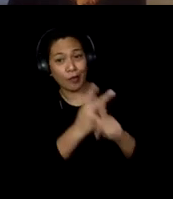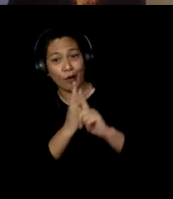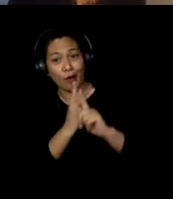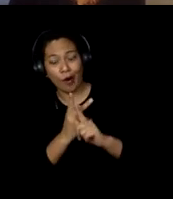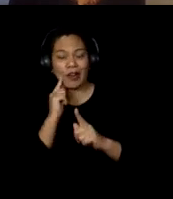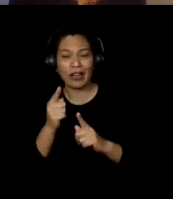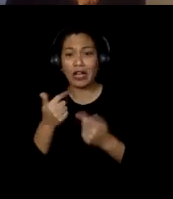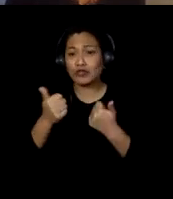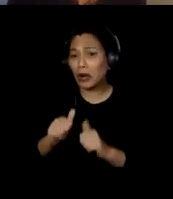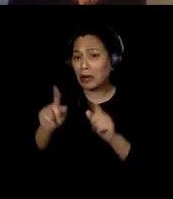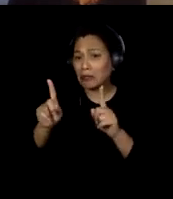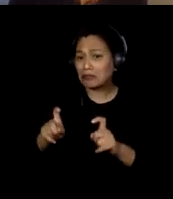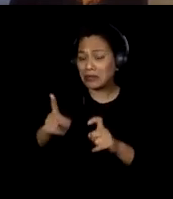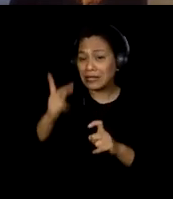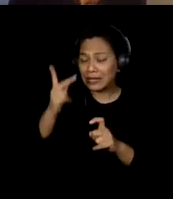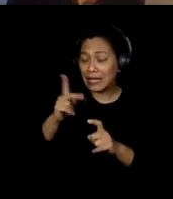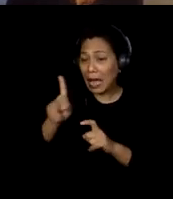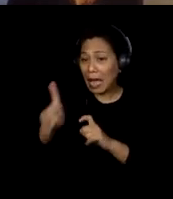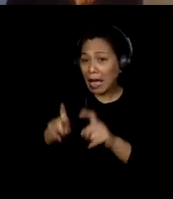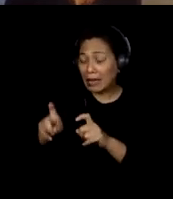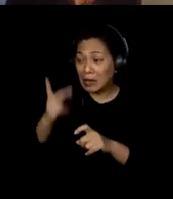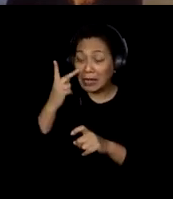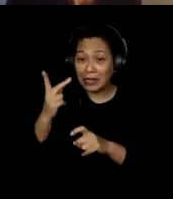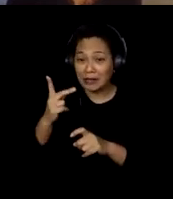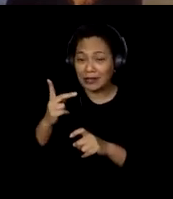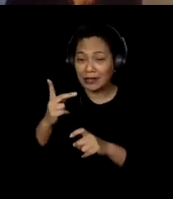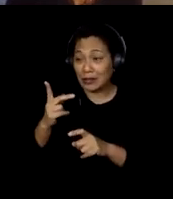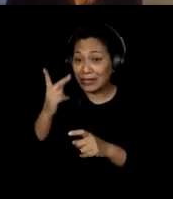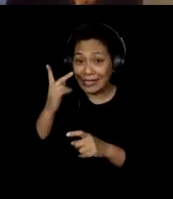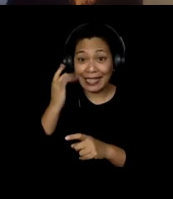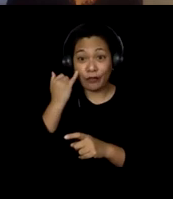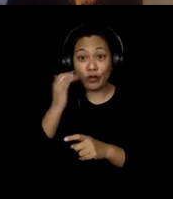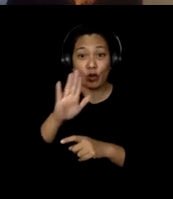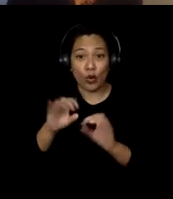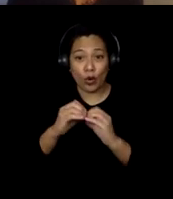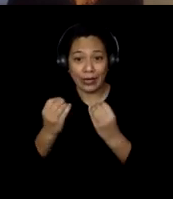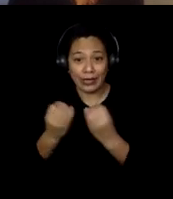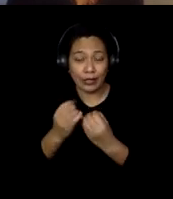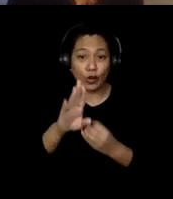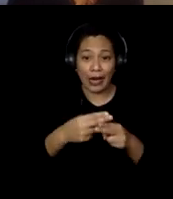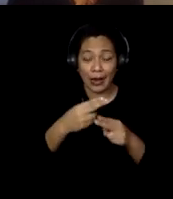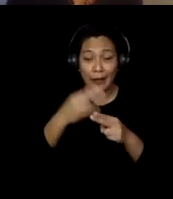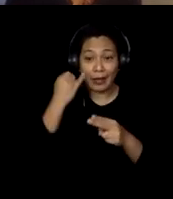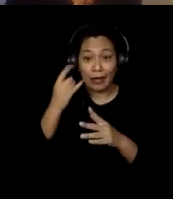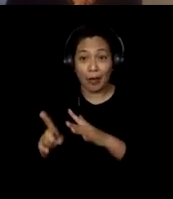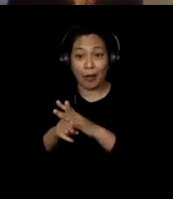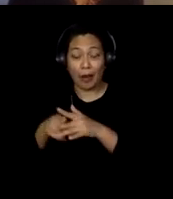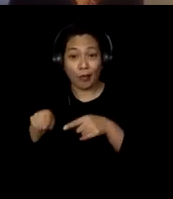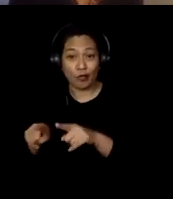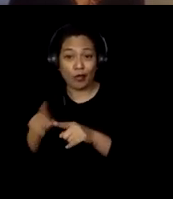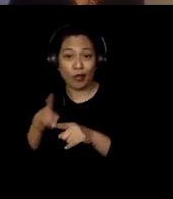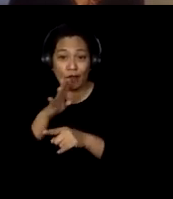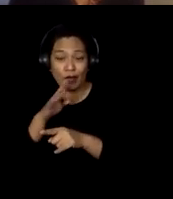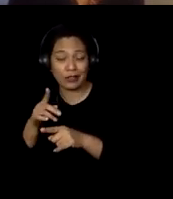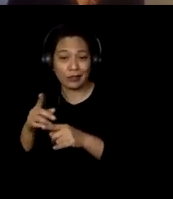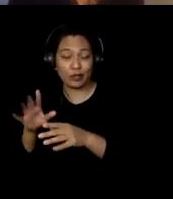Ask it a few questions. Do you surface through voice? And if you don't, what you have to do is sort of go back